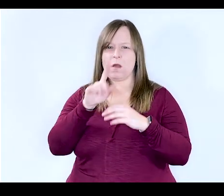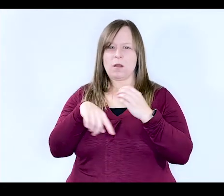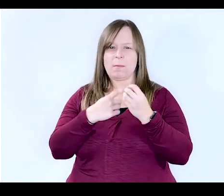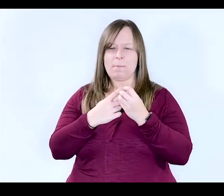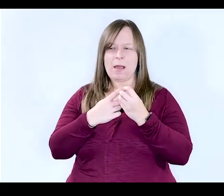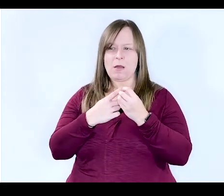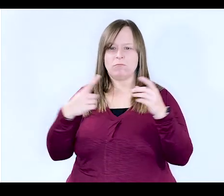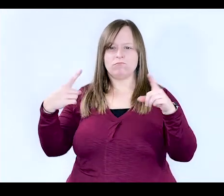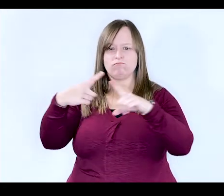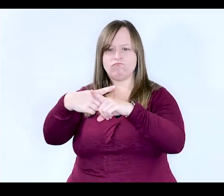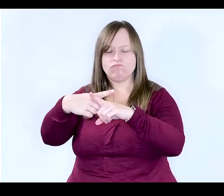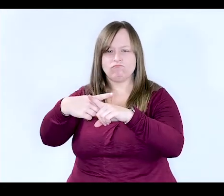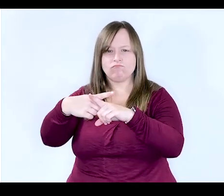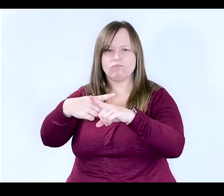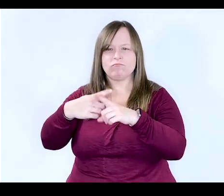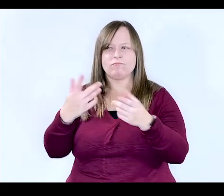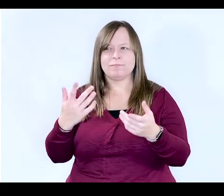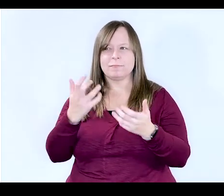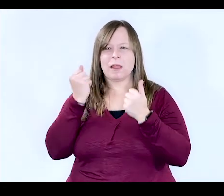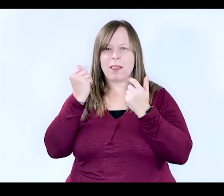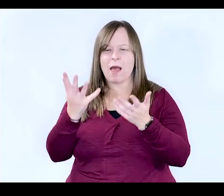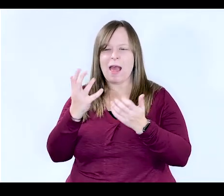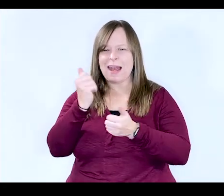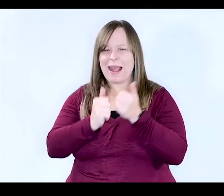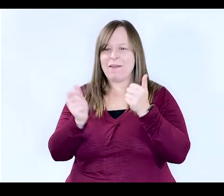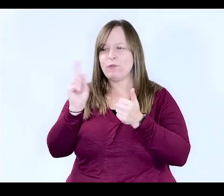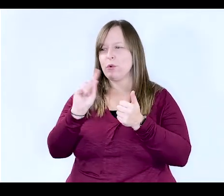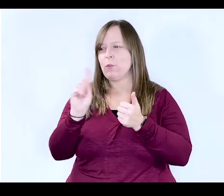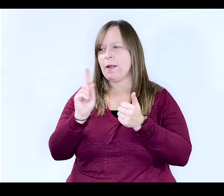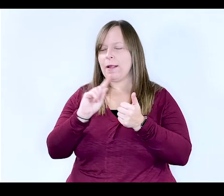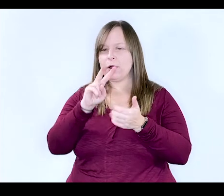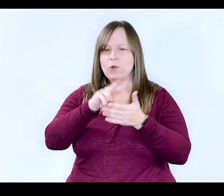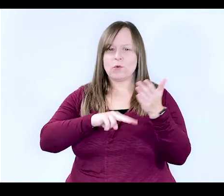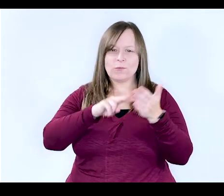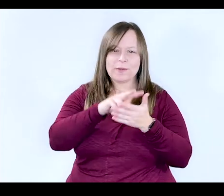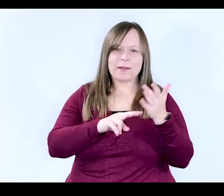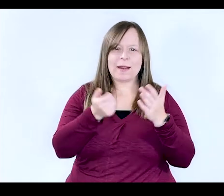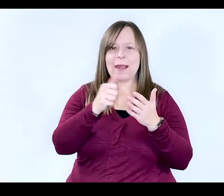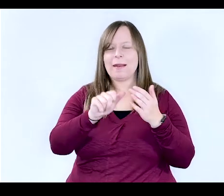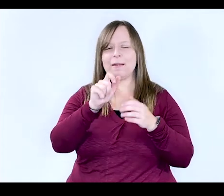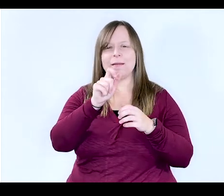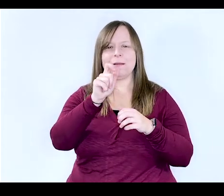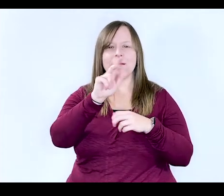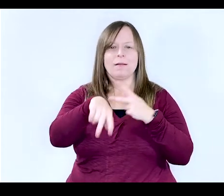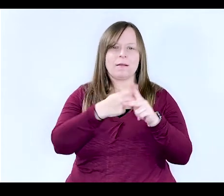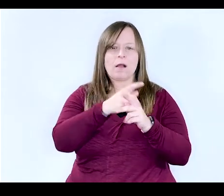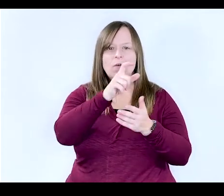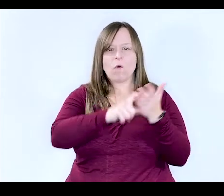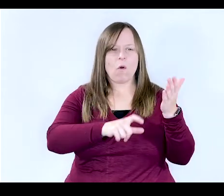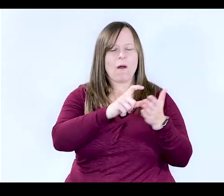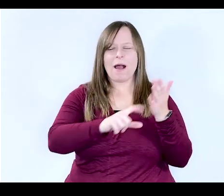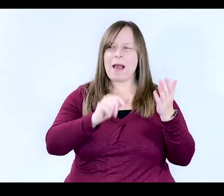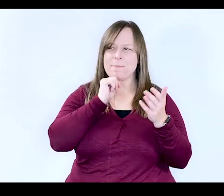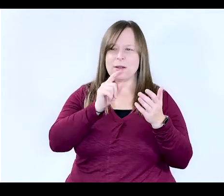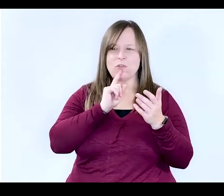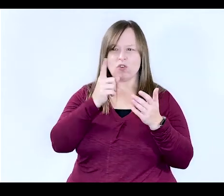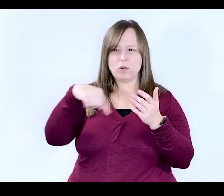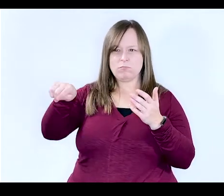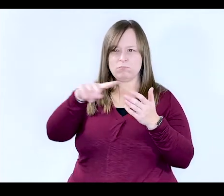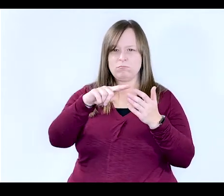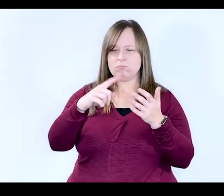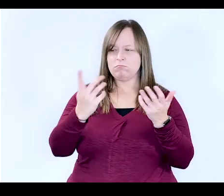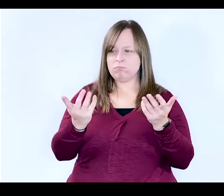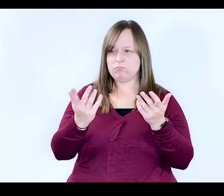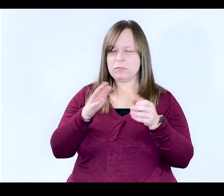talk about intersectionality a lot. It's everywhere that you're reading any kind of article. And I'm not sure